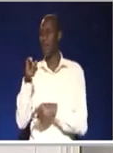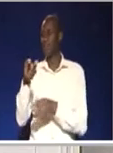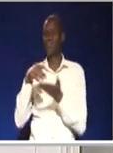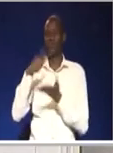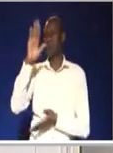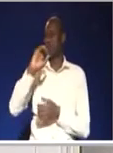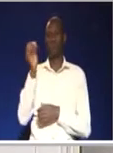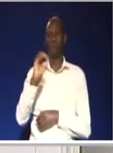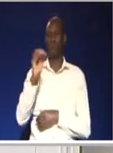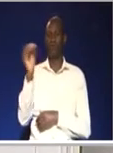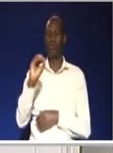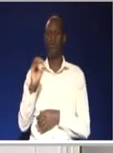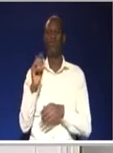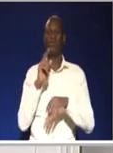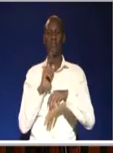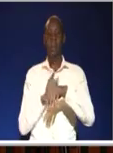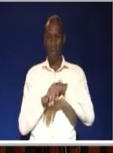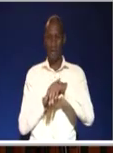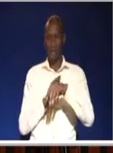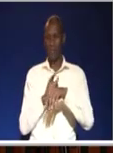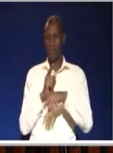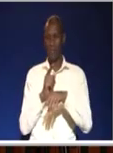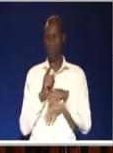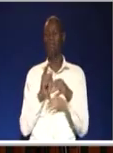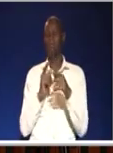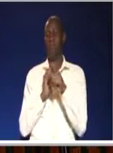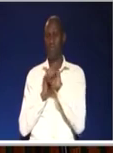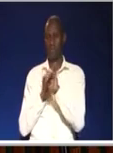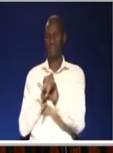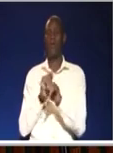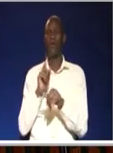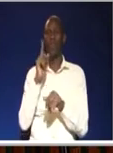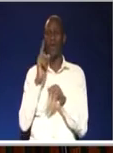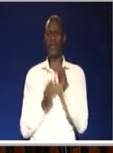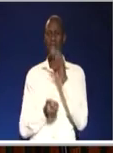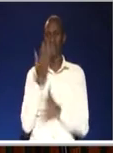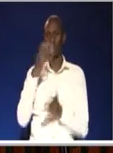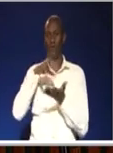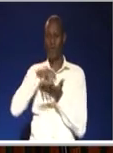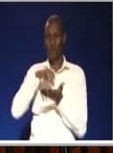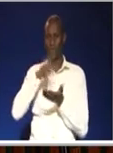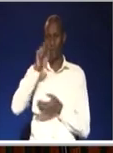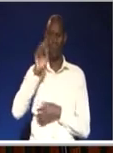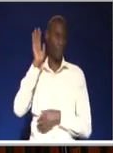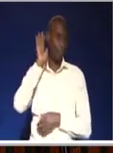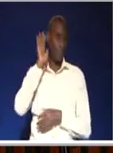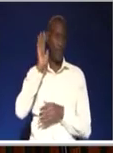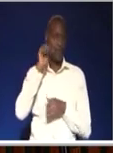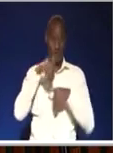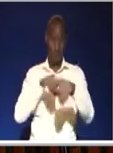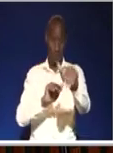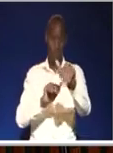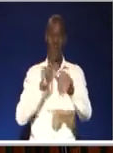We are saying one of the set of conditions that need to be obeyed is